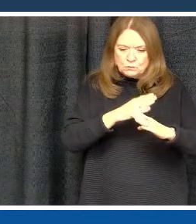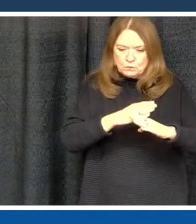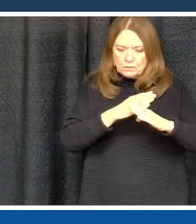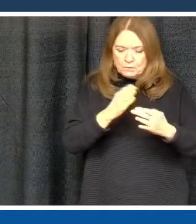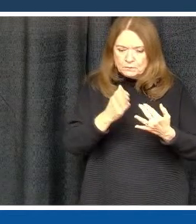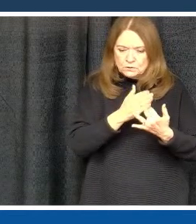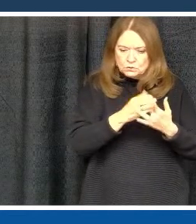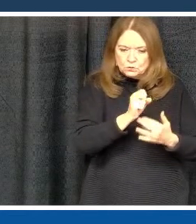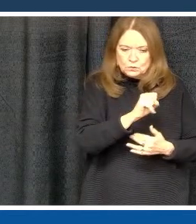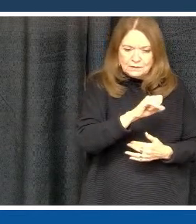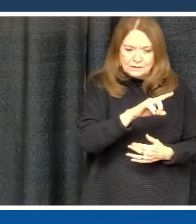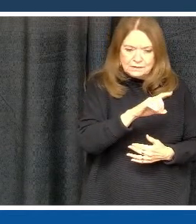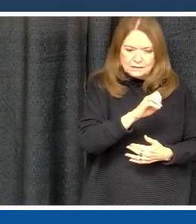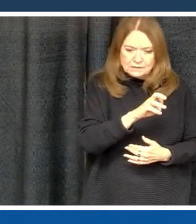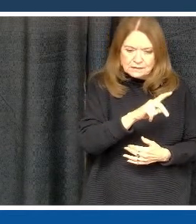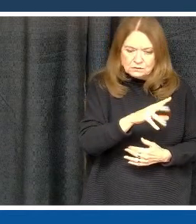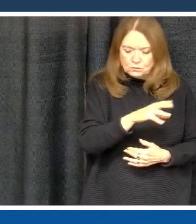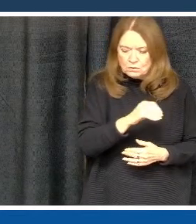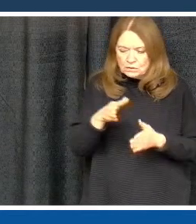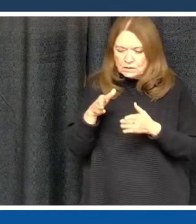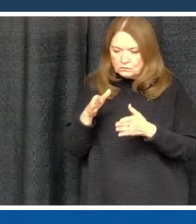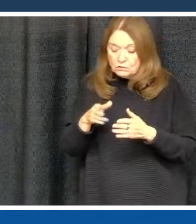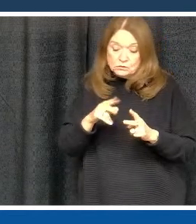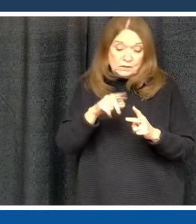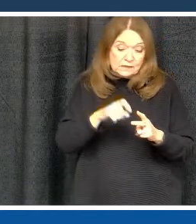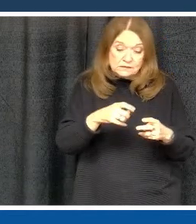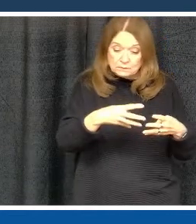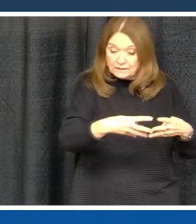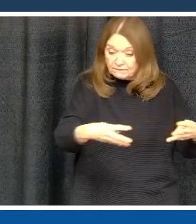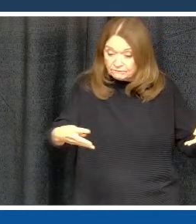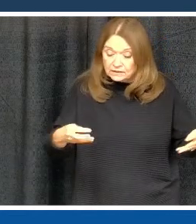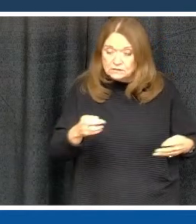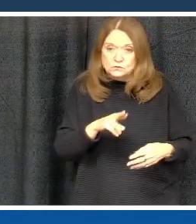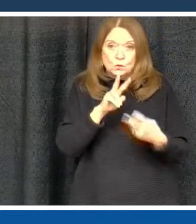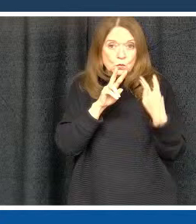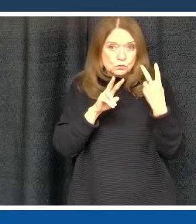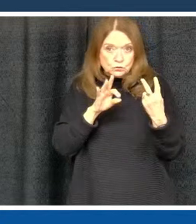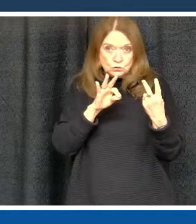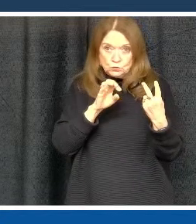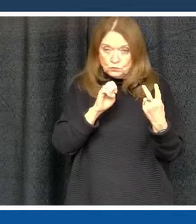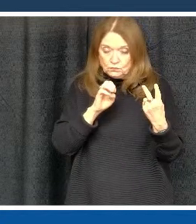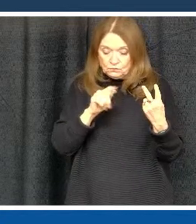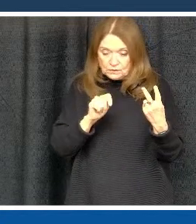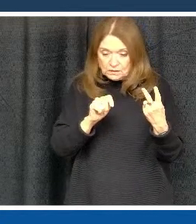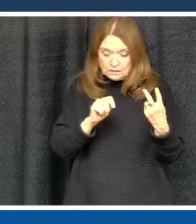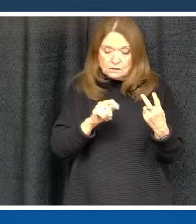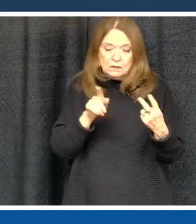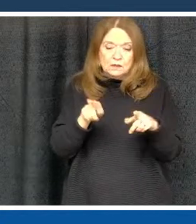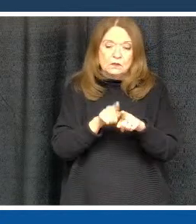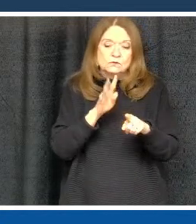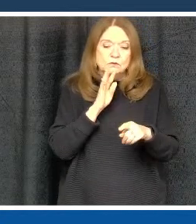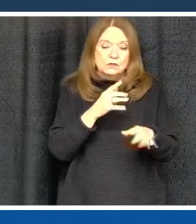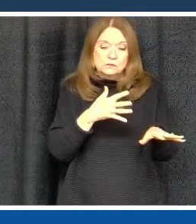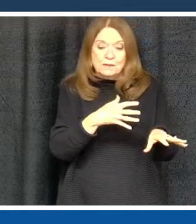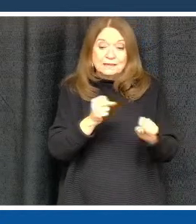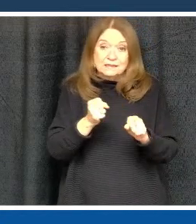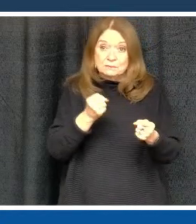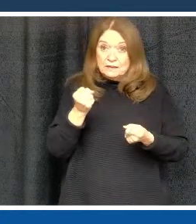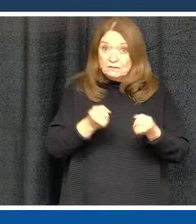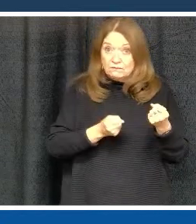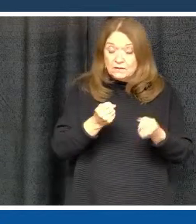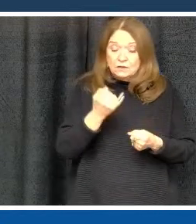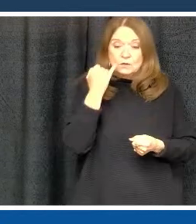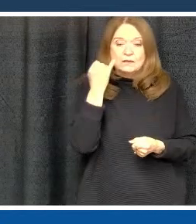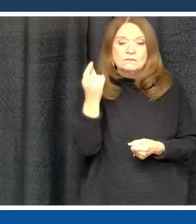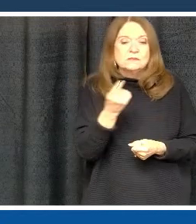the road. So it either has to be a fenced area or a 2 foot. They also talk about the speed of the vehicle, and if